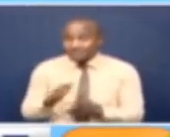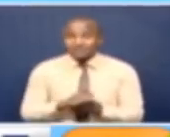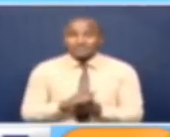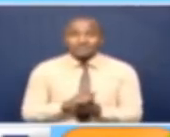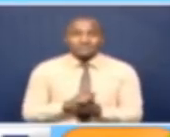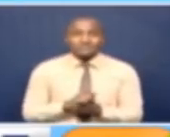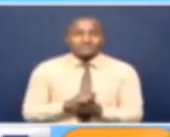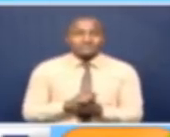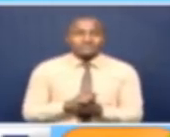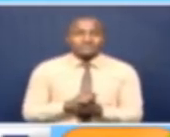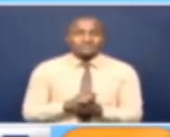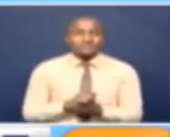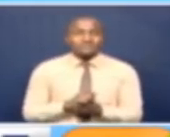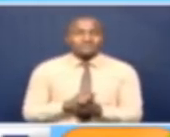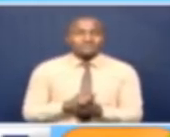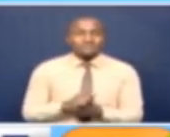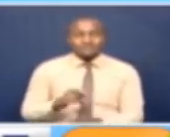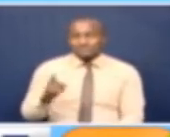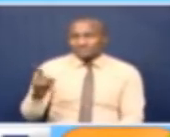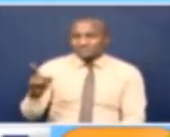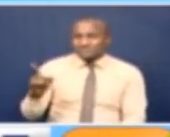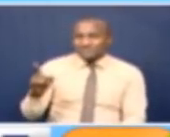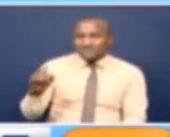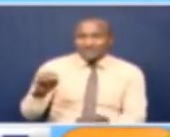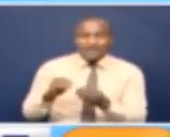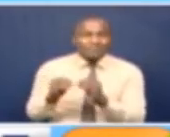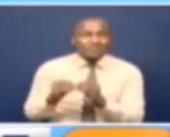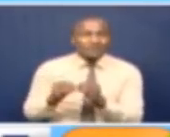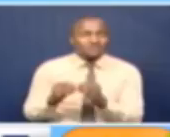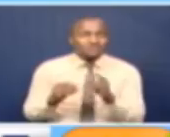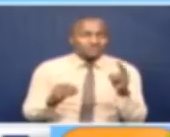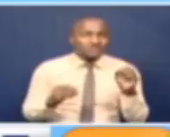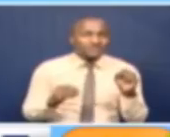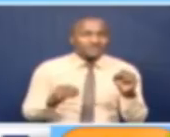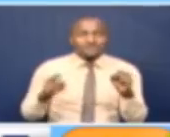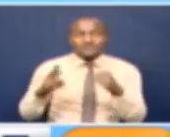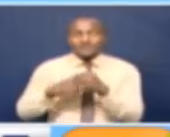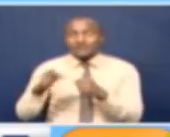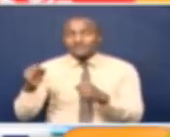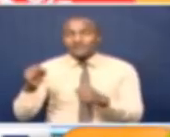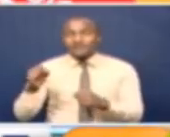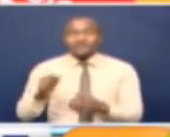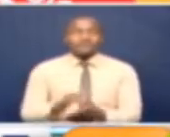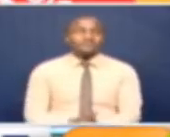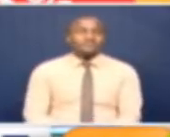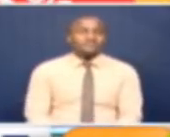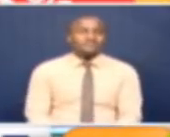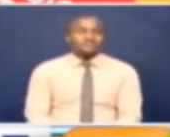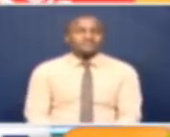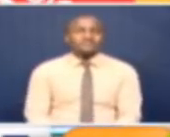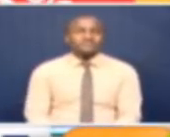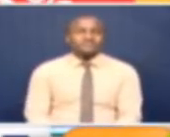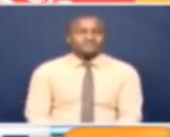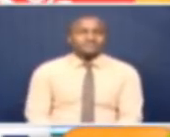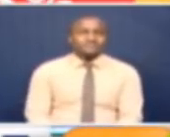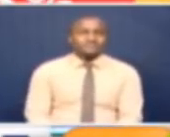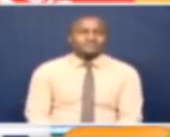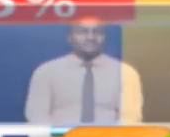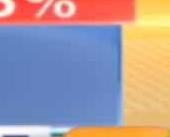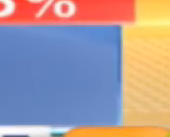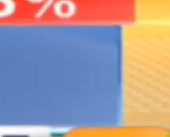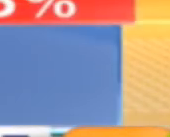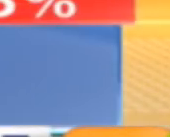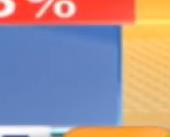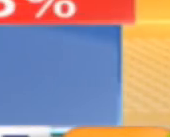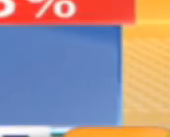Monica, what was it? 25, 75? You see, 25%, most Kenyans believe that the only way we can move forward is